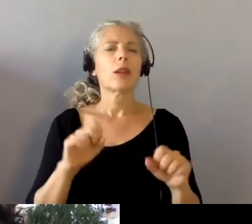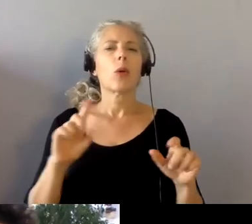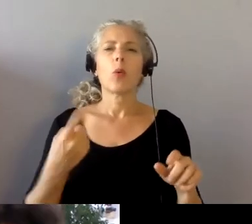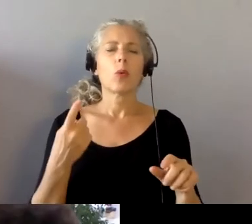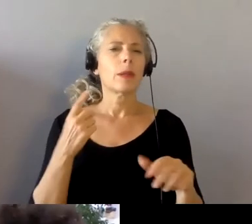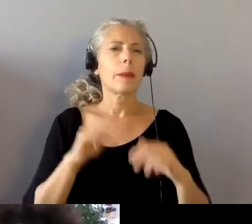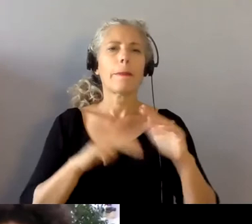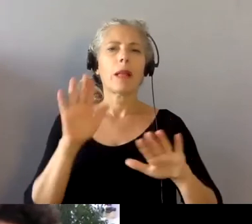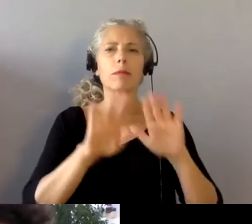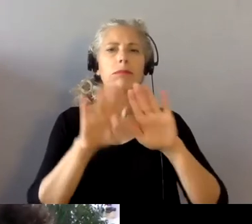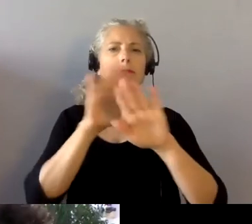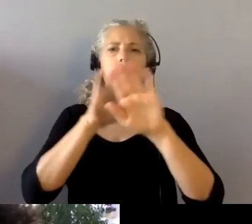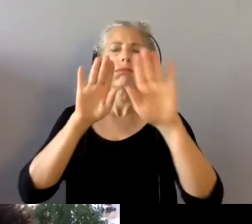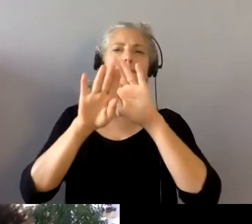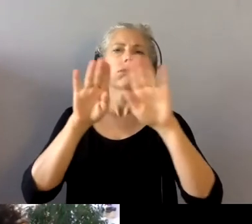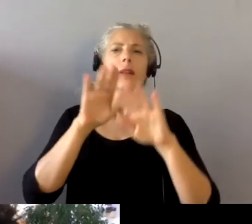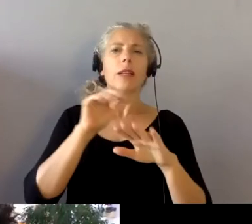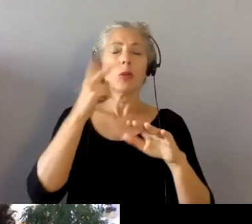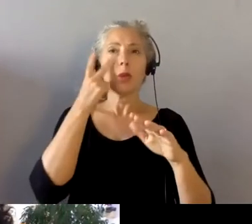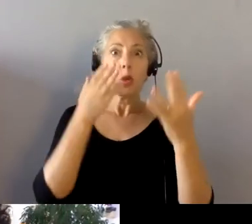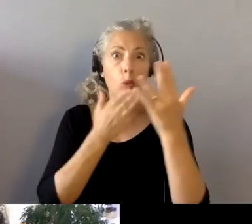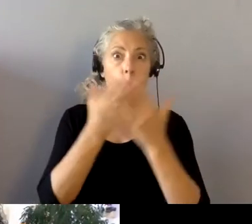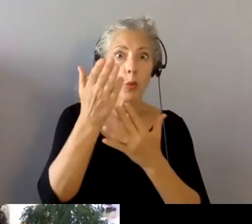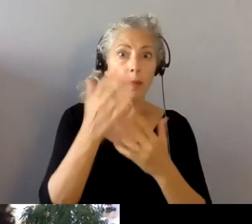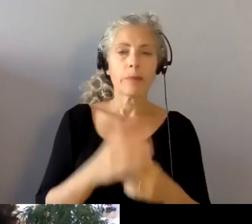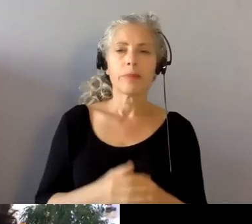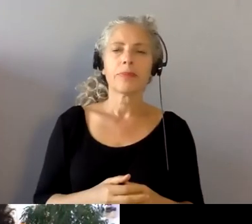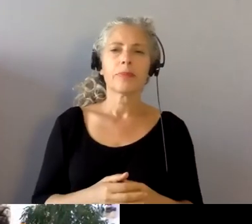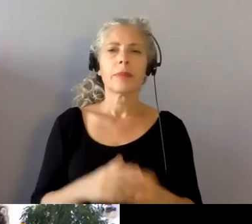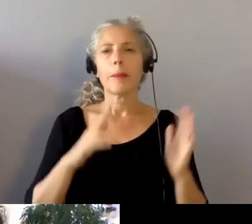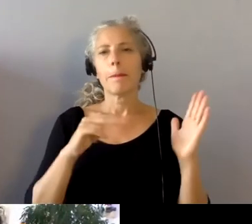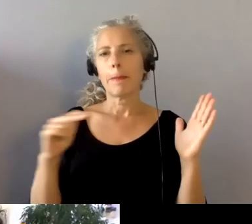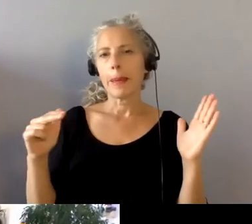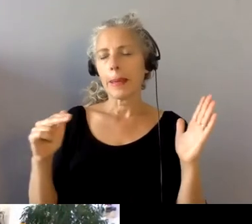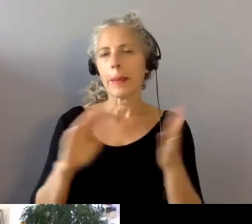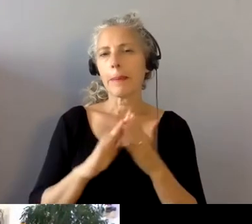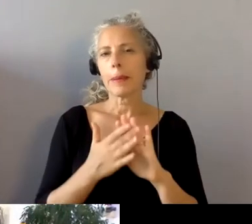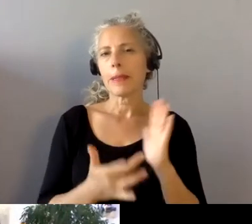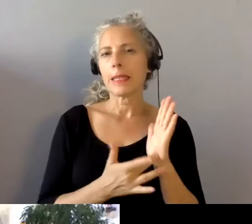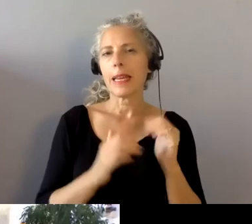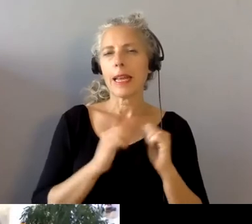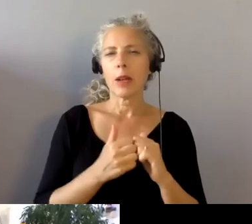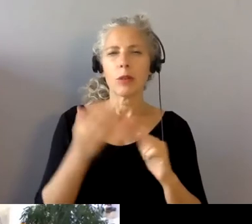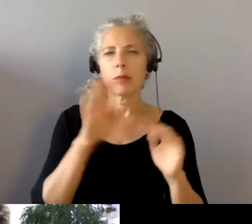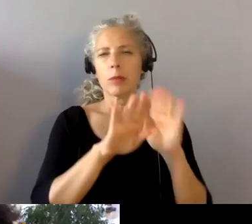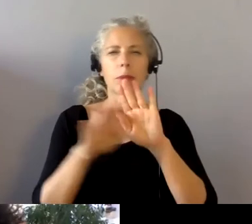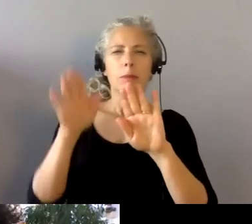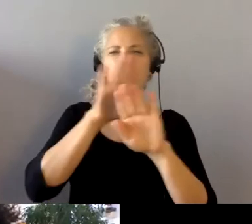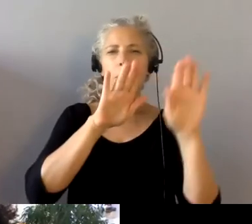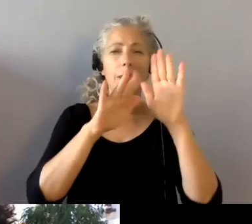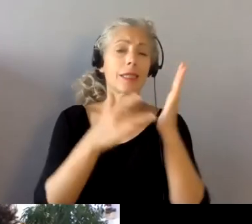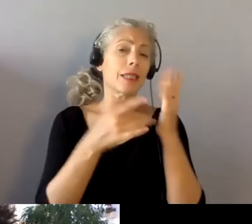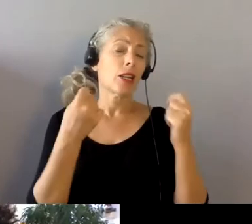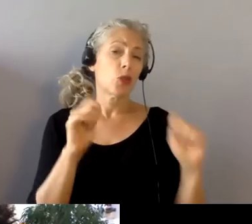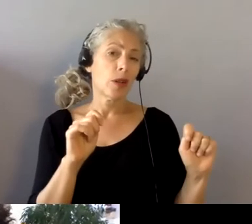so much of a tectonic that you could actually look through. So paint became the technique of how to build that became a technique I tried to